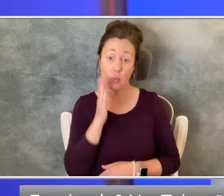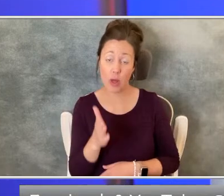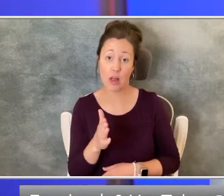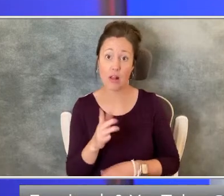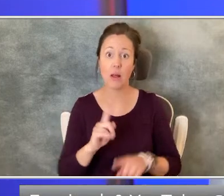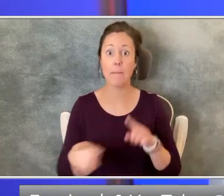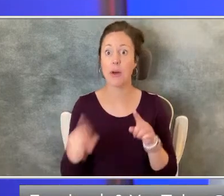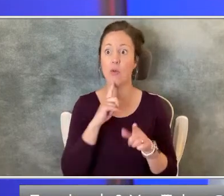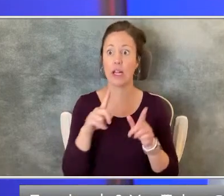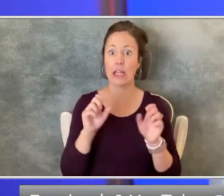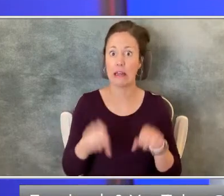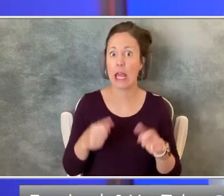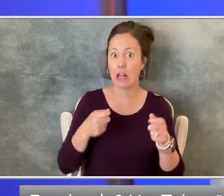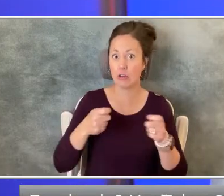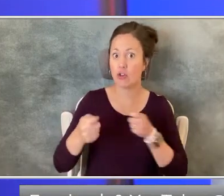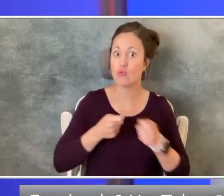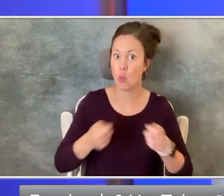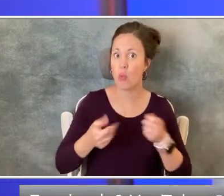controlled currently.